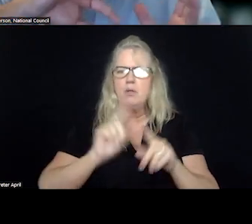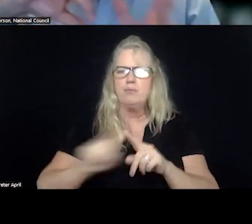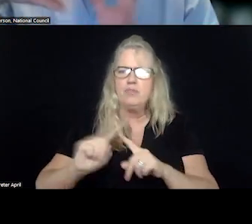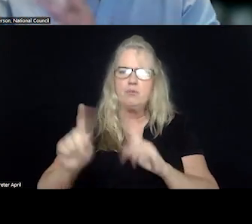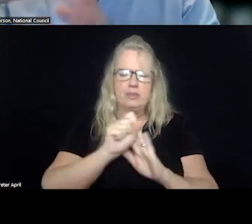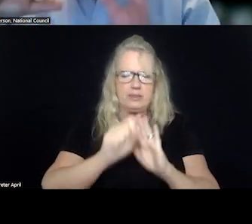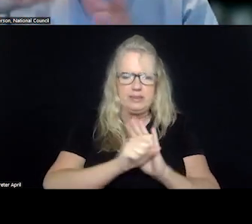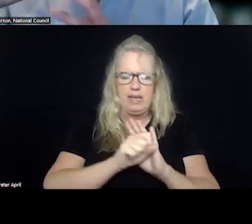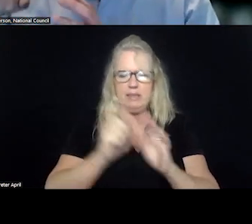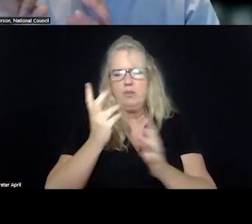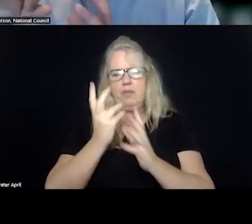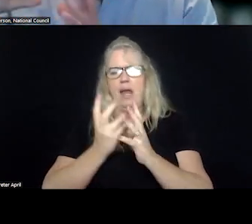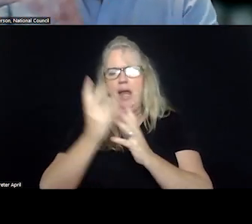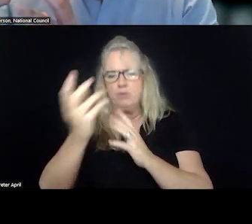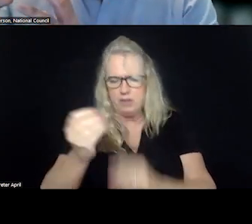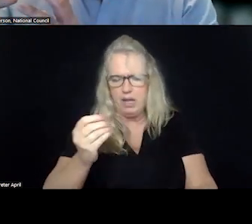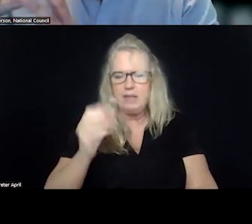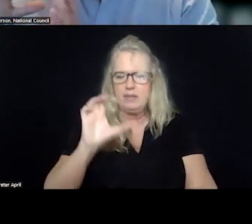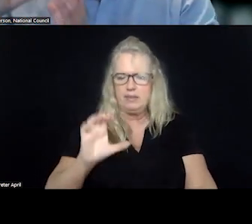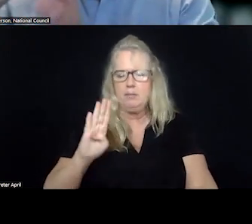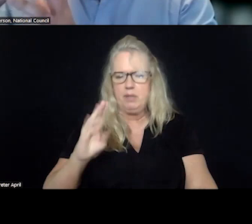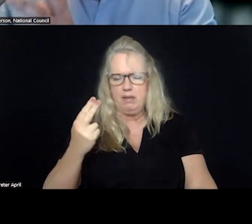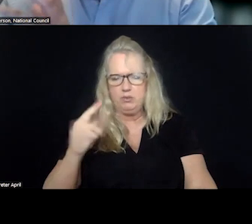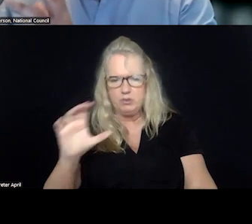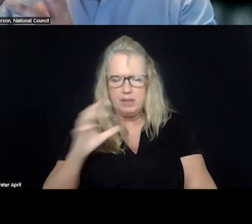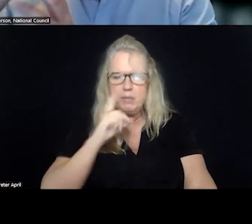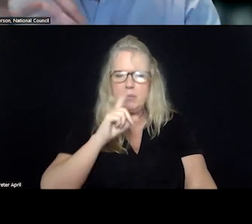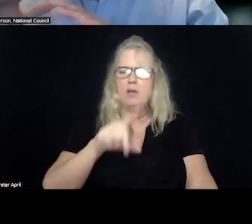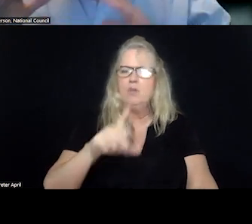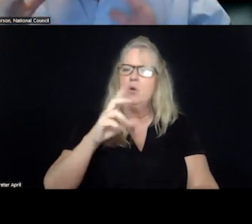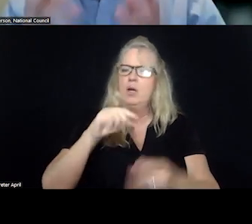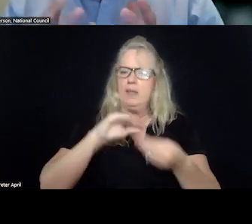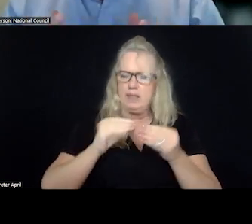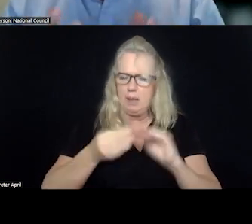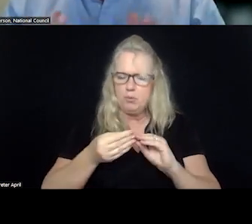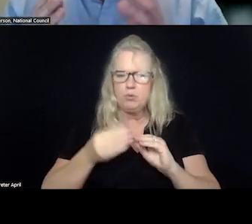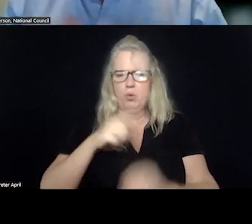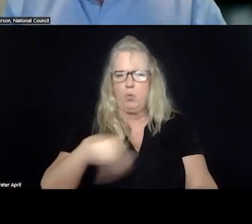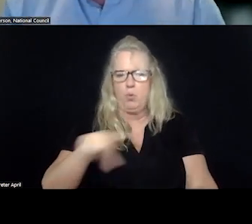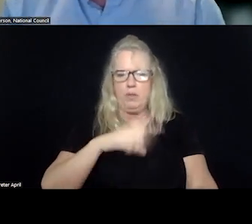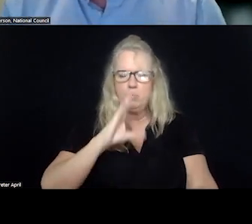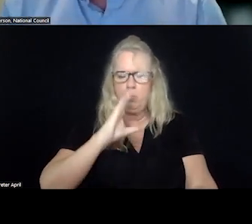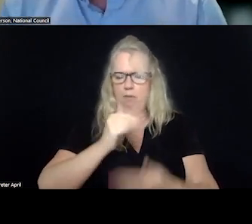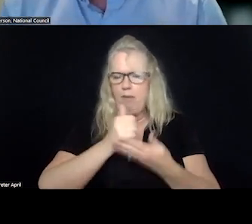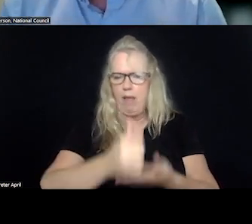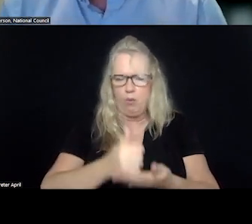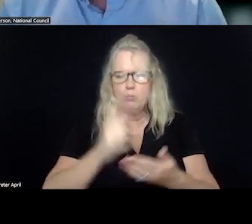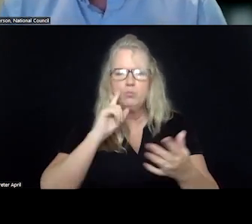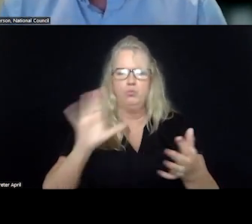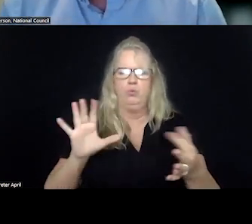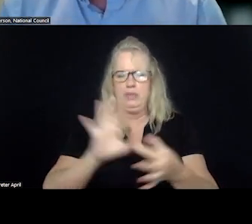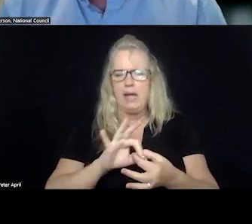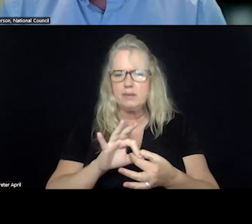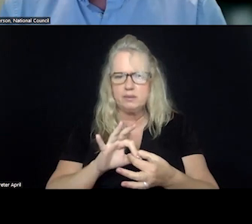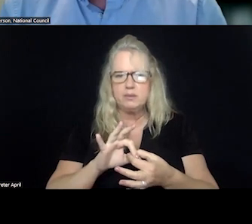things outside of CCBHC for 988 and other crisis-related efforts. This will help to connect those services and